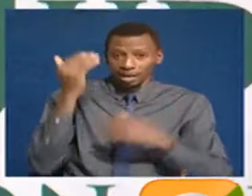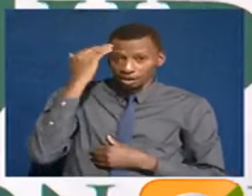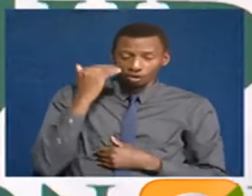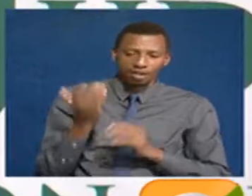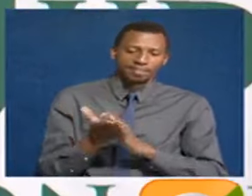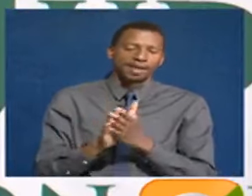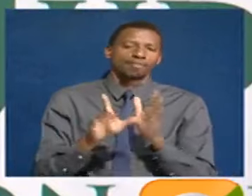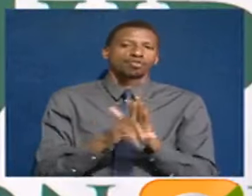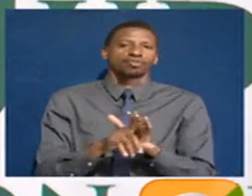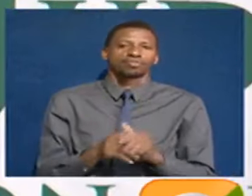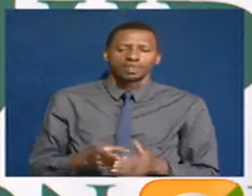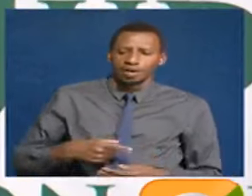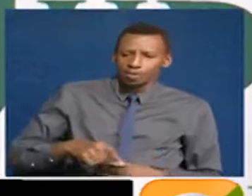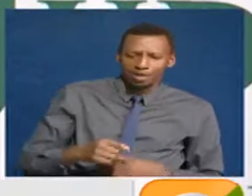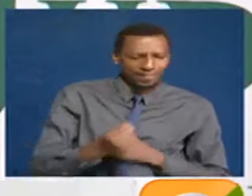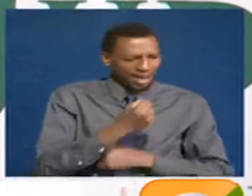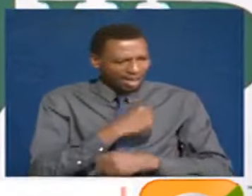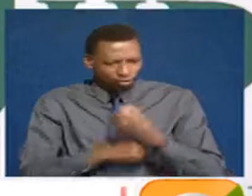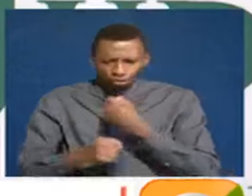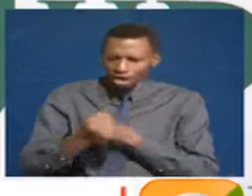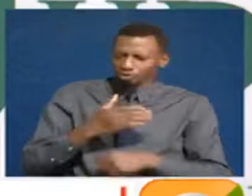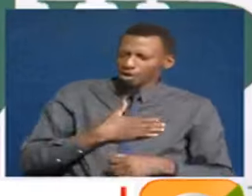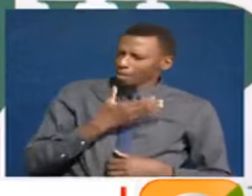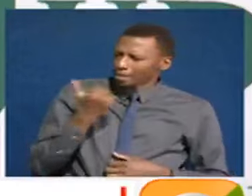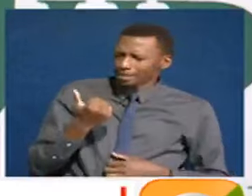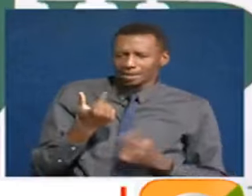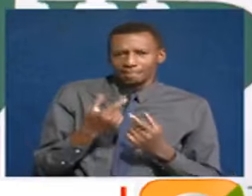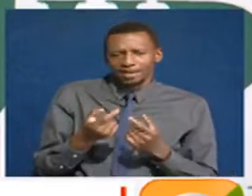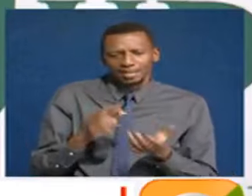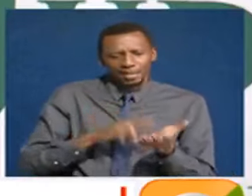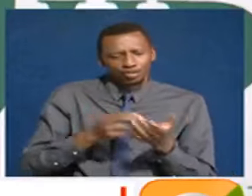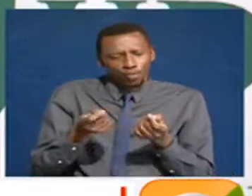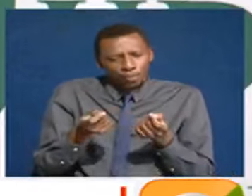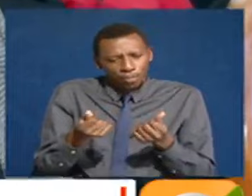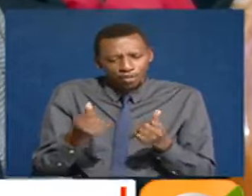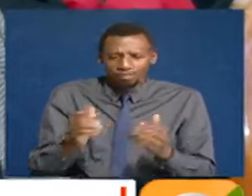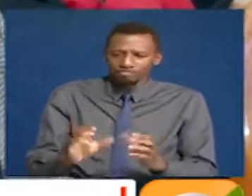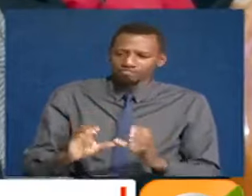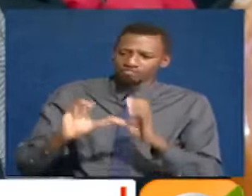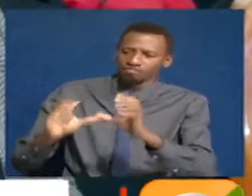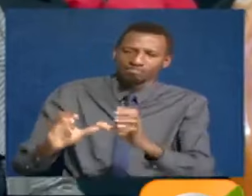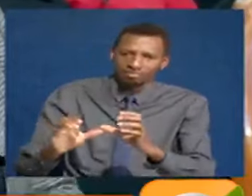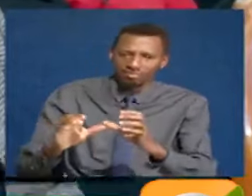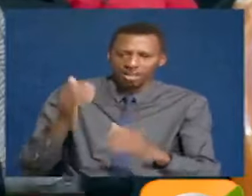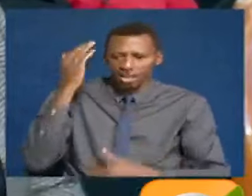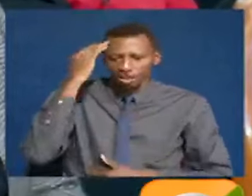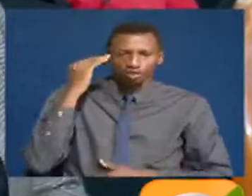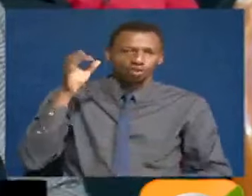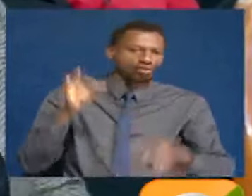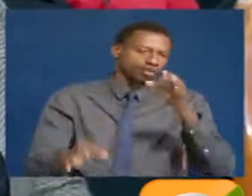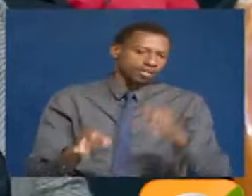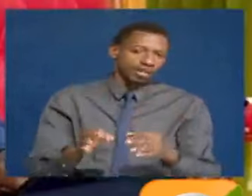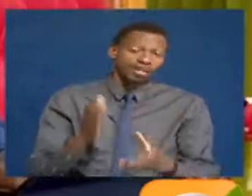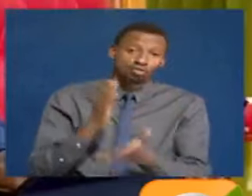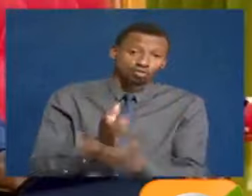our very best with very little resources that are given to the judiciary. Although we celebrate these gains,